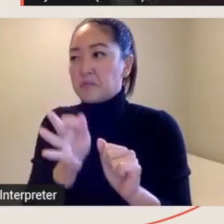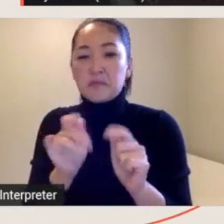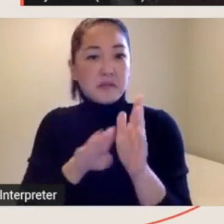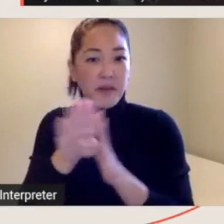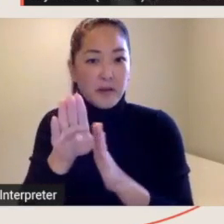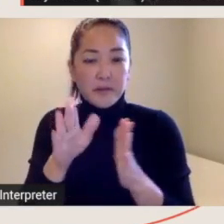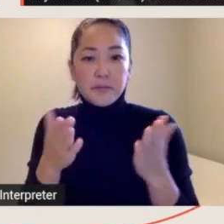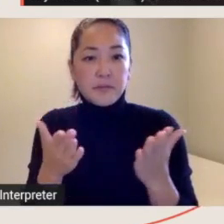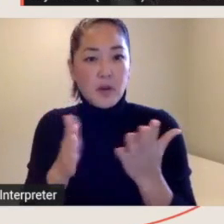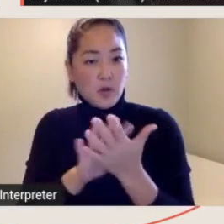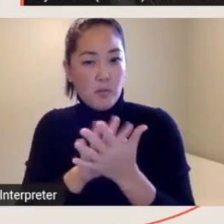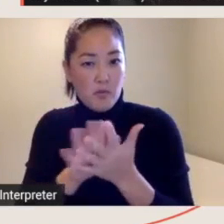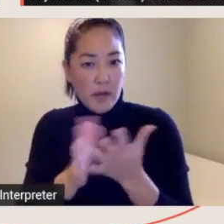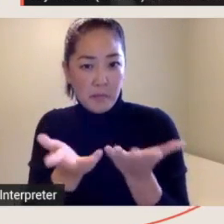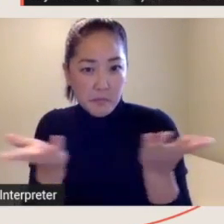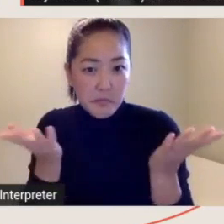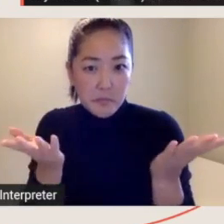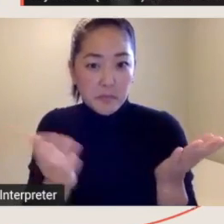project?